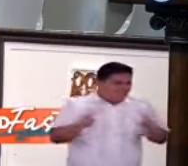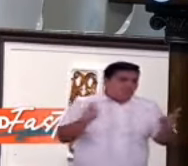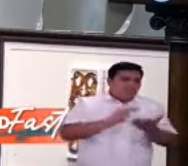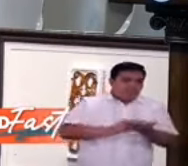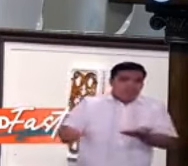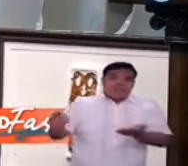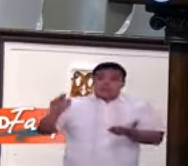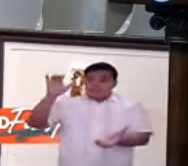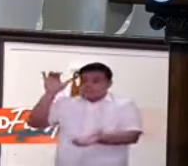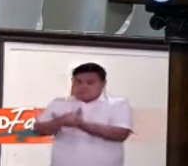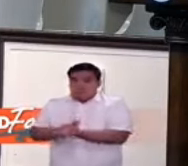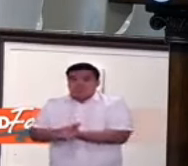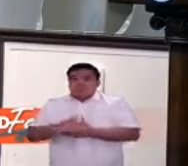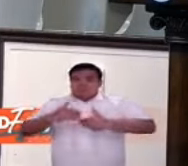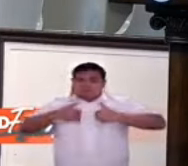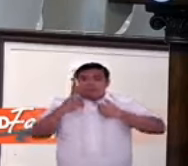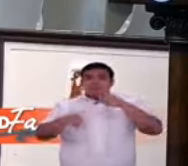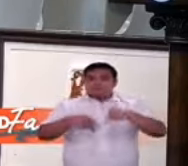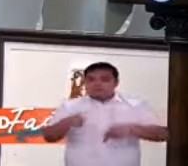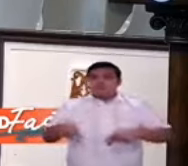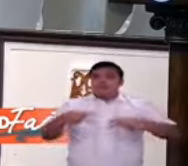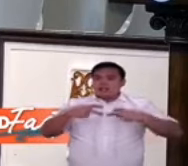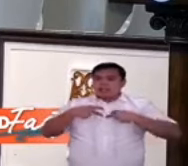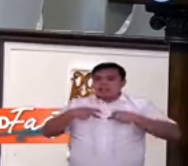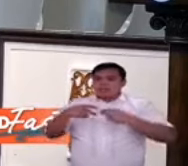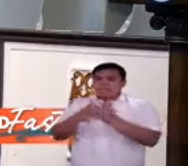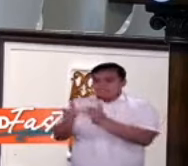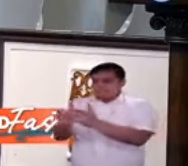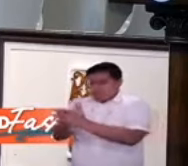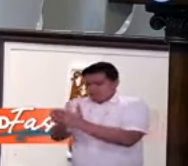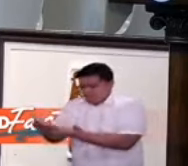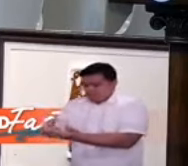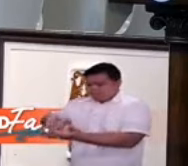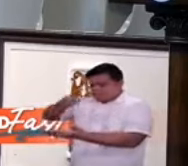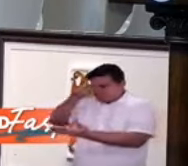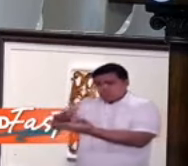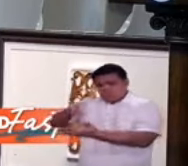nga imong maminyo kanang na-expose sa Word of God.